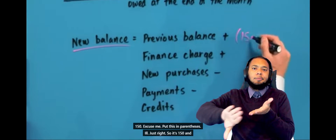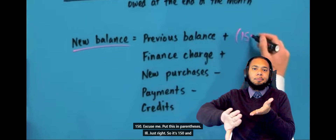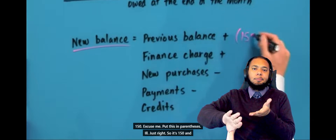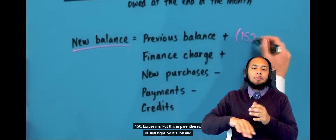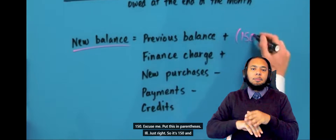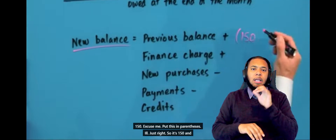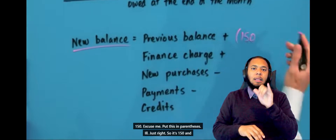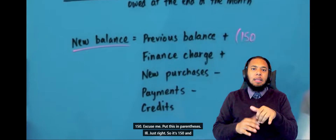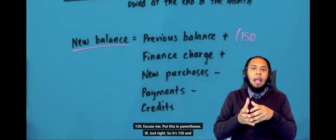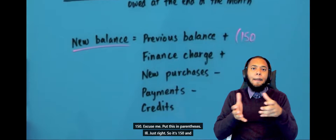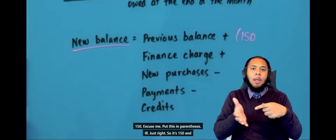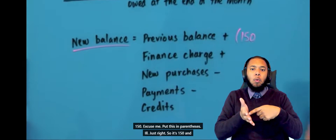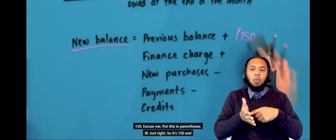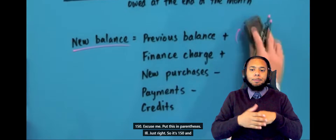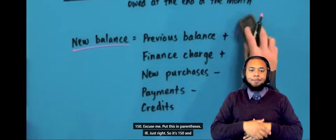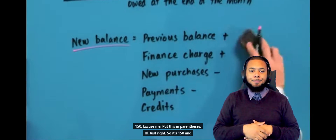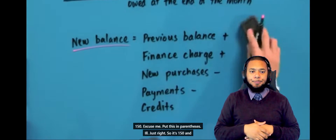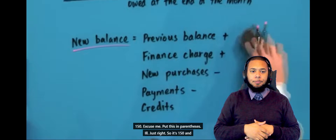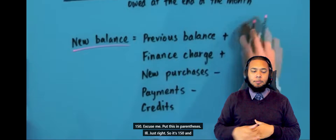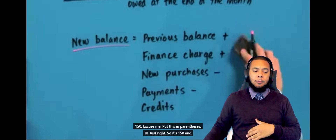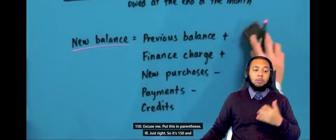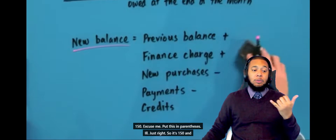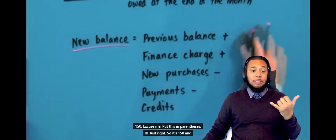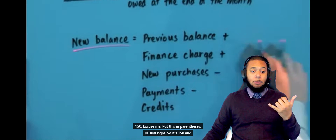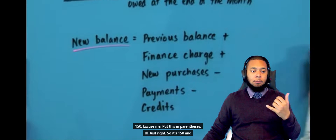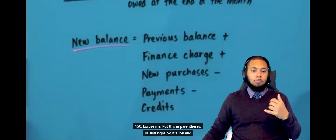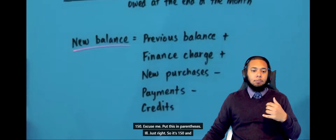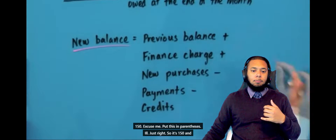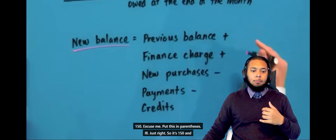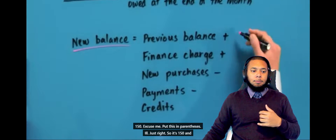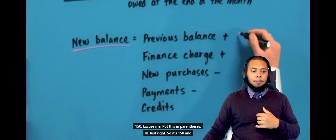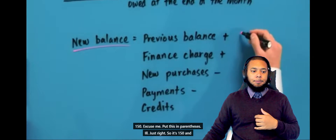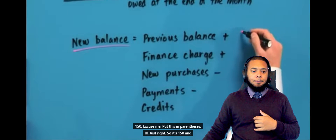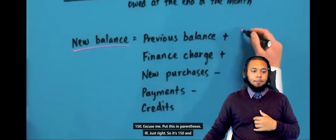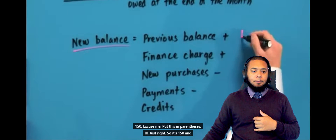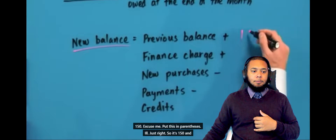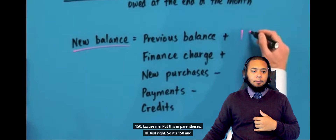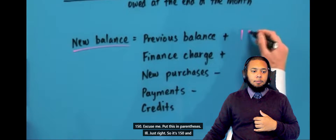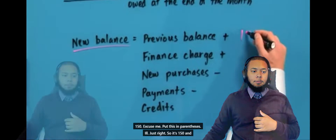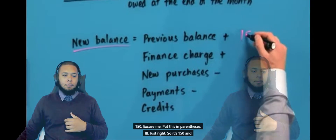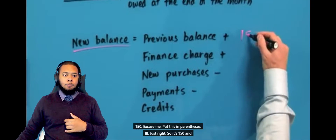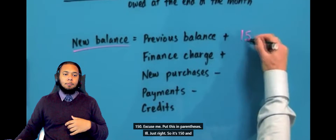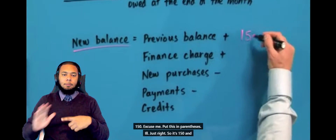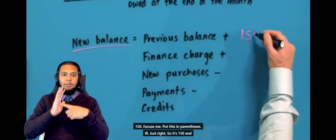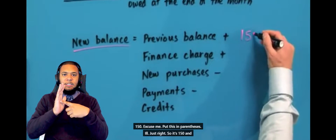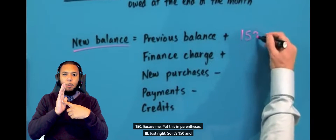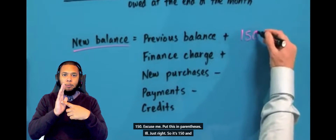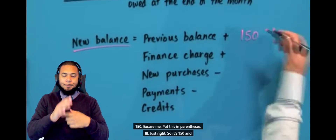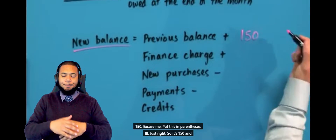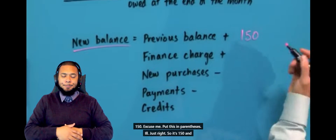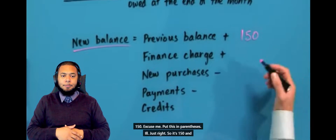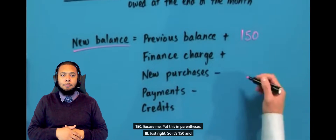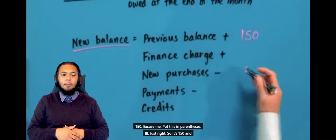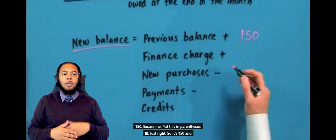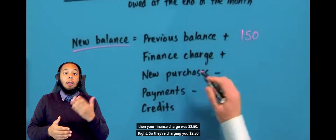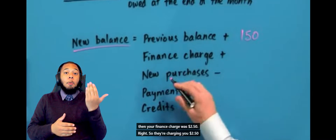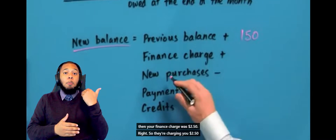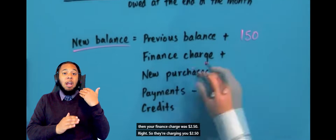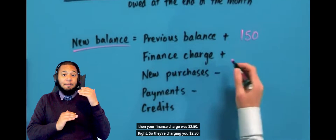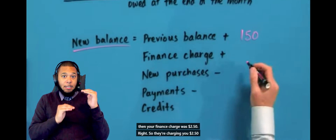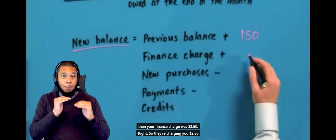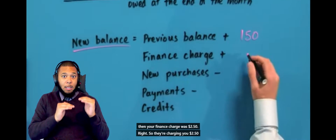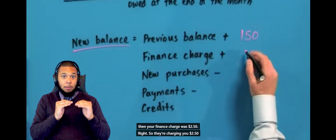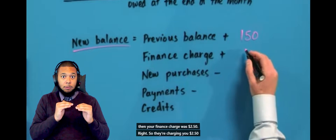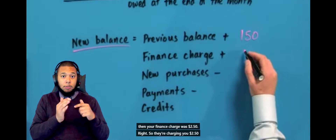150. Excuse me. Put this in parentheses. I'll just write it. So it's 150. And then